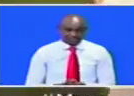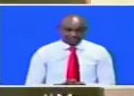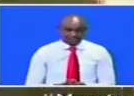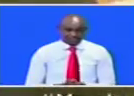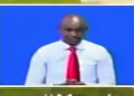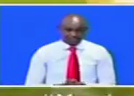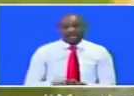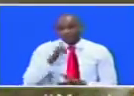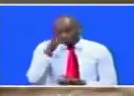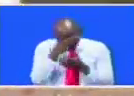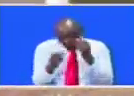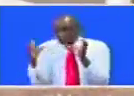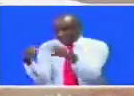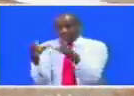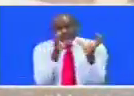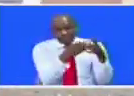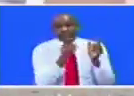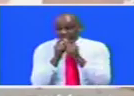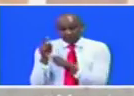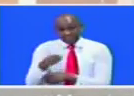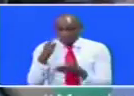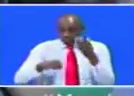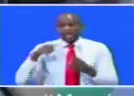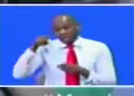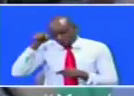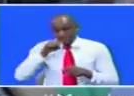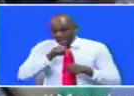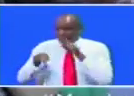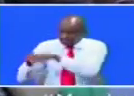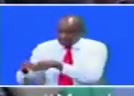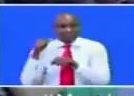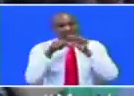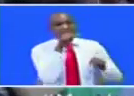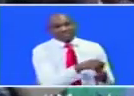The two teams are accusing each other of being behind the chaos.